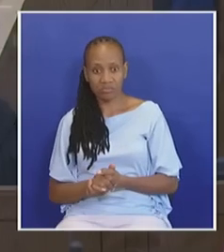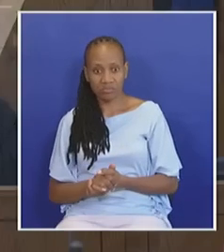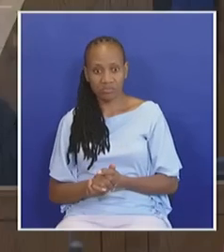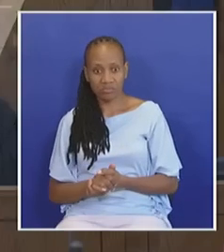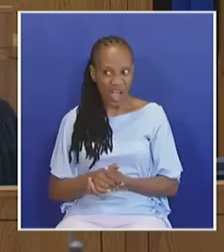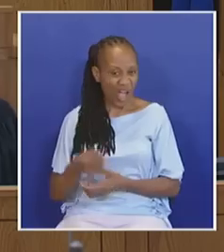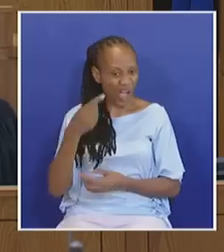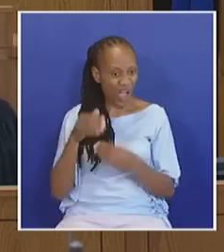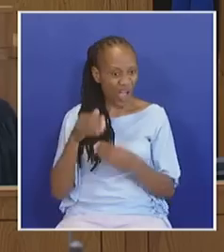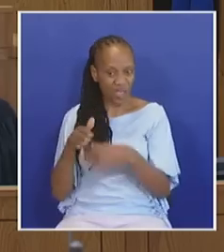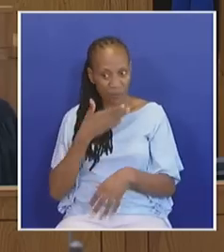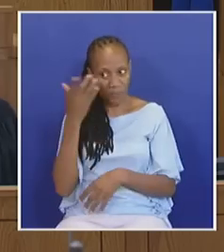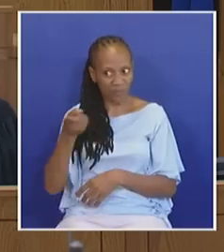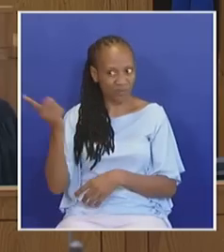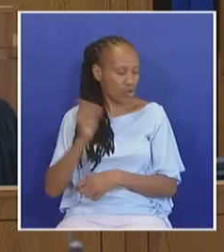member, Chairperson.